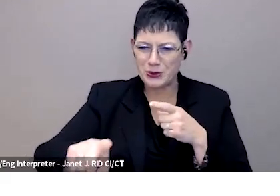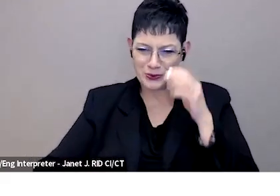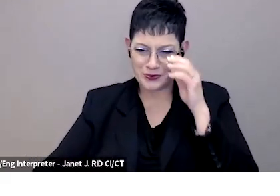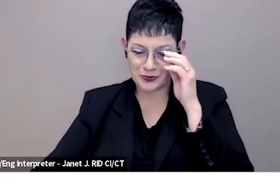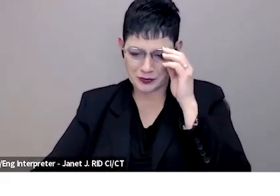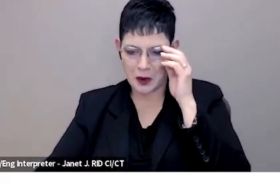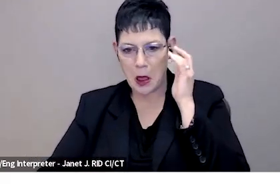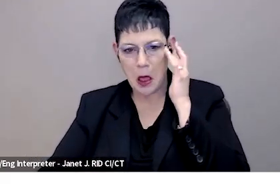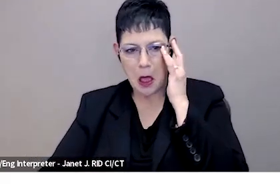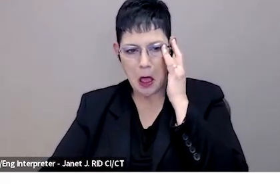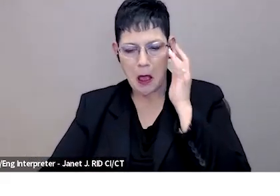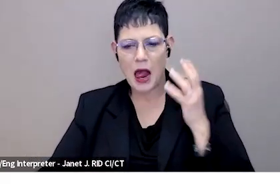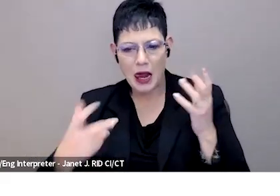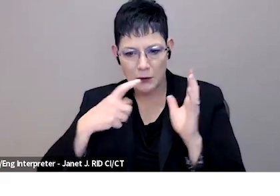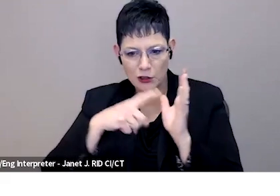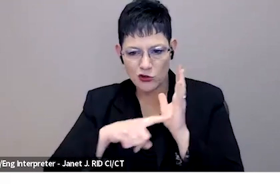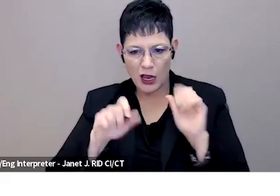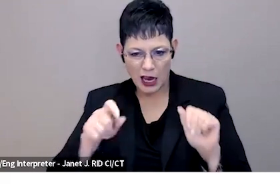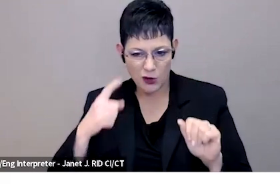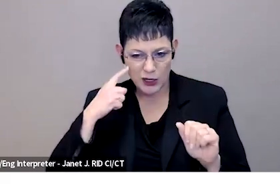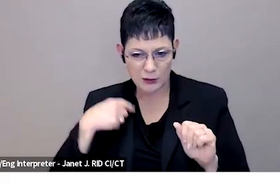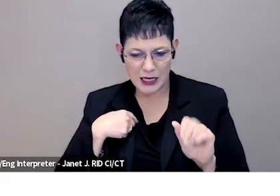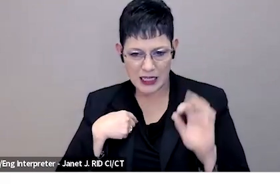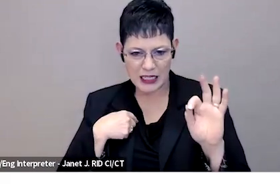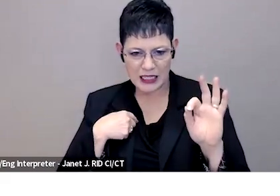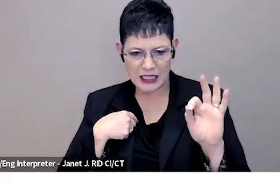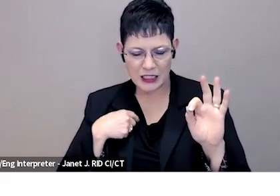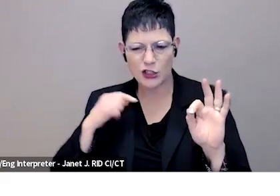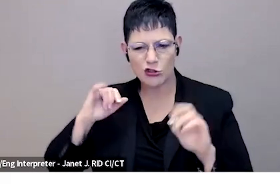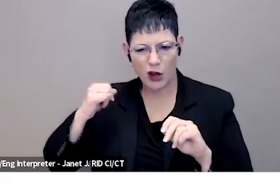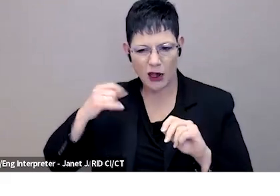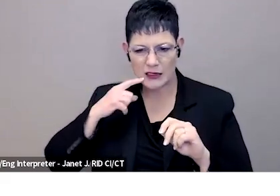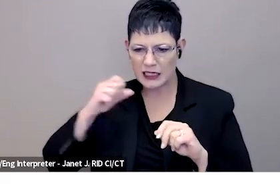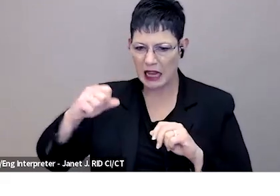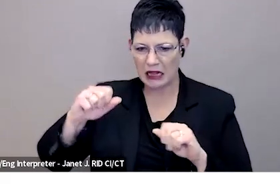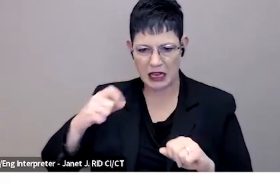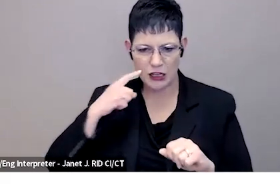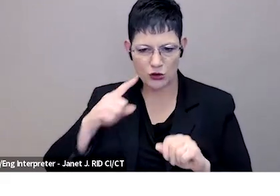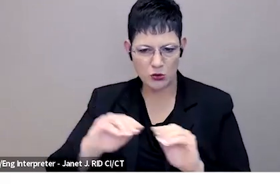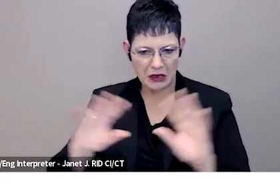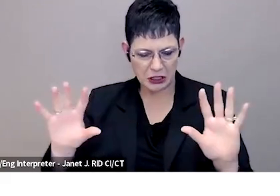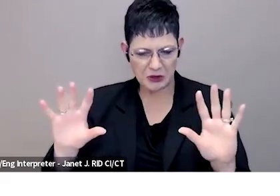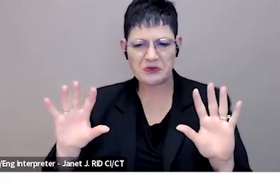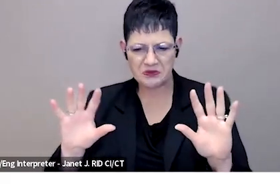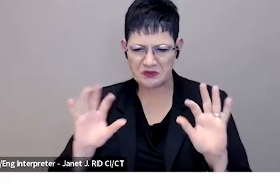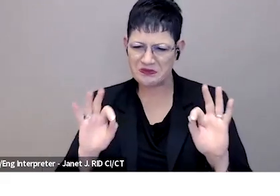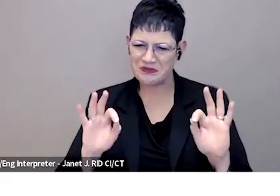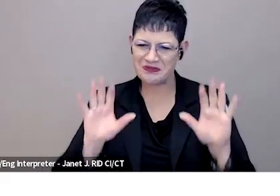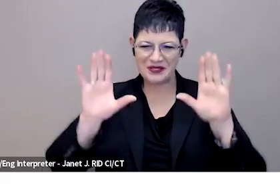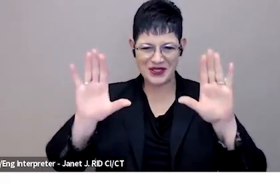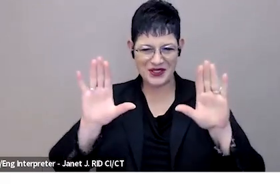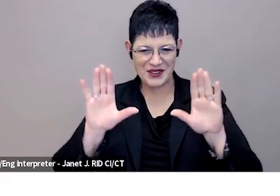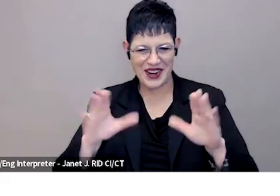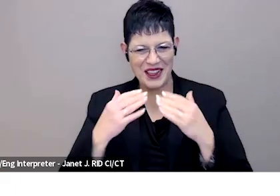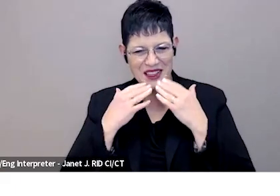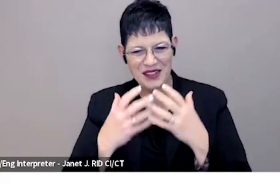All right, let me check. Are you able to hear me? Certainly am, Carol. Oh, excellent. Thank